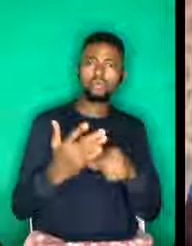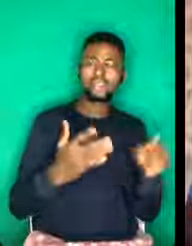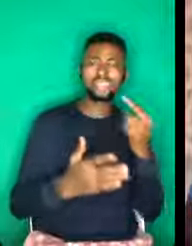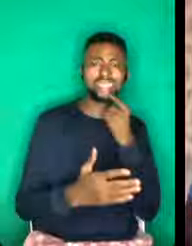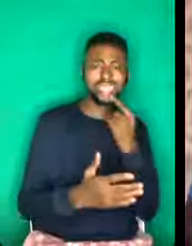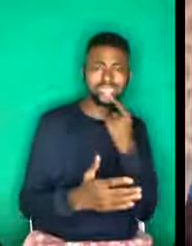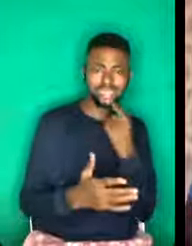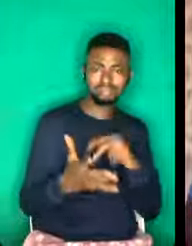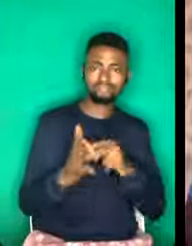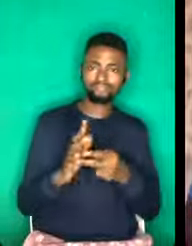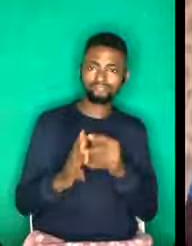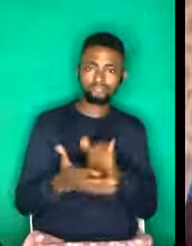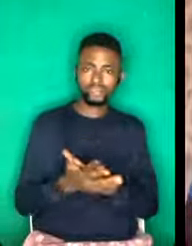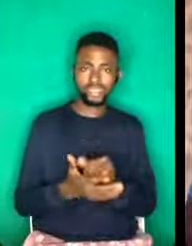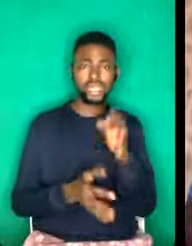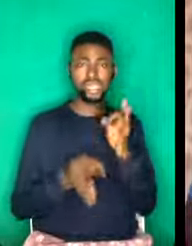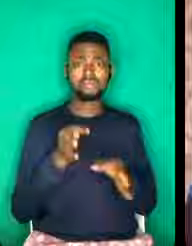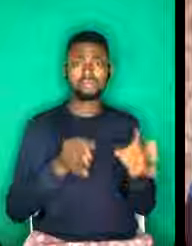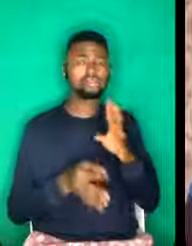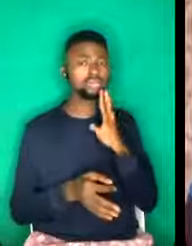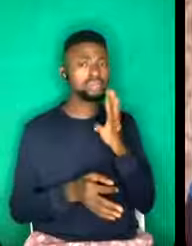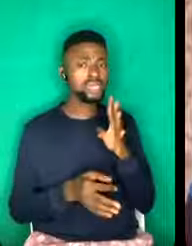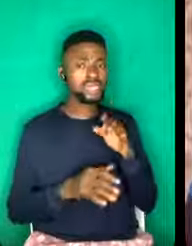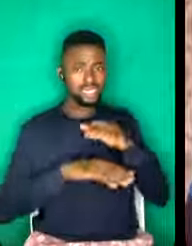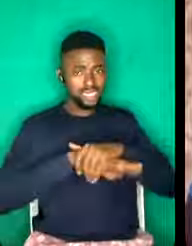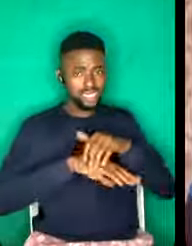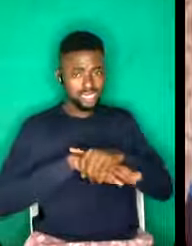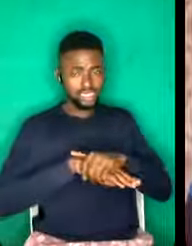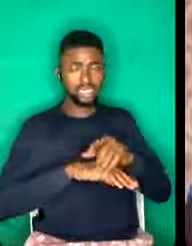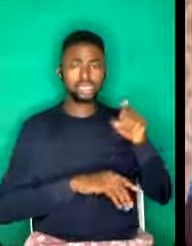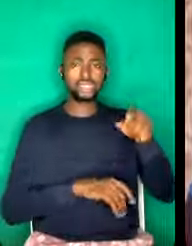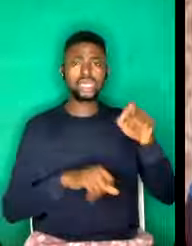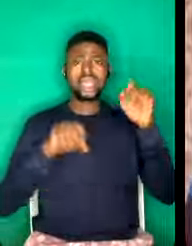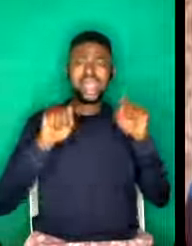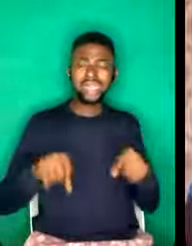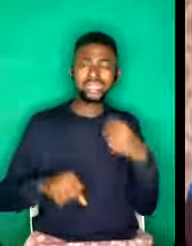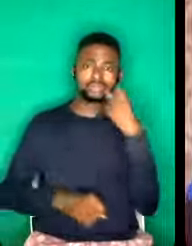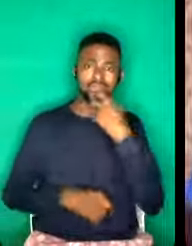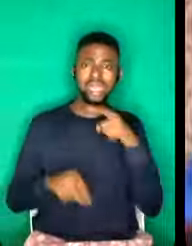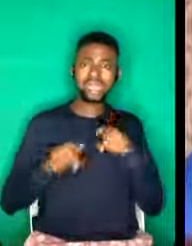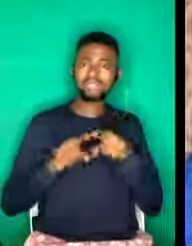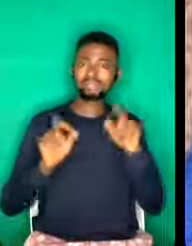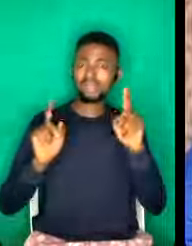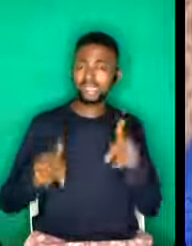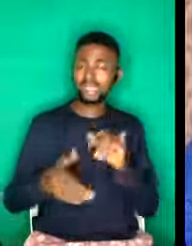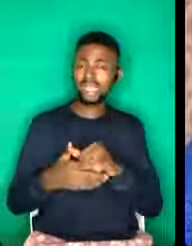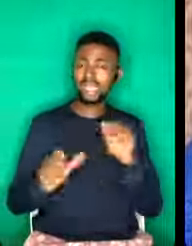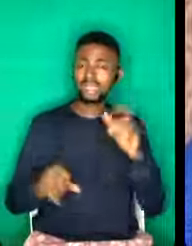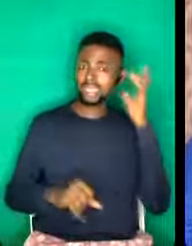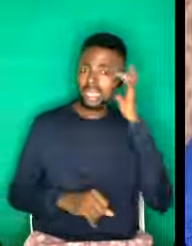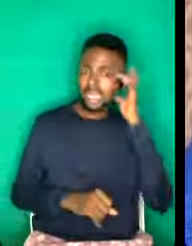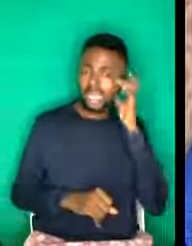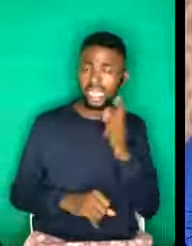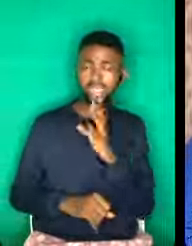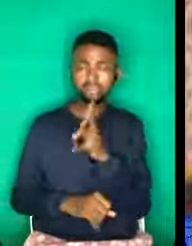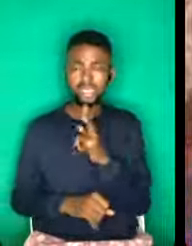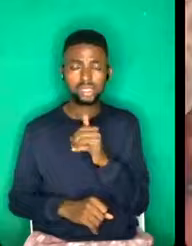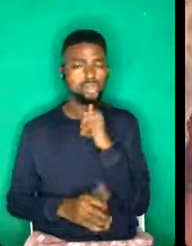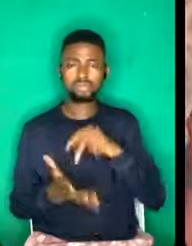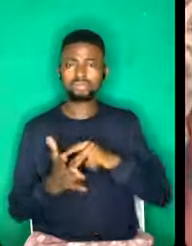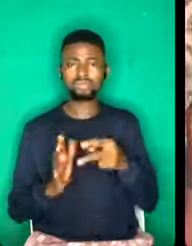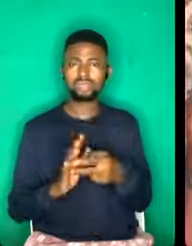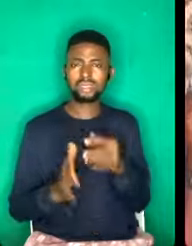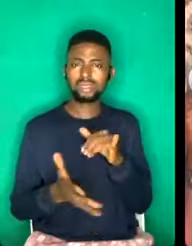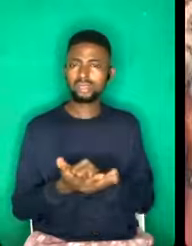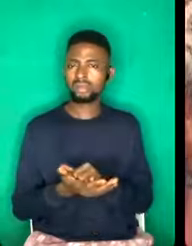as much as you are speaking English, you can speak as a person who can hear and can speak, does not neglect someone